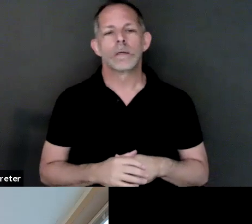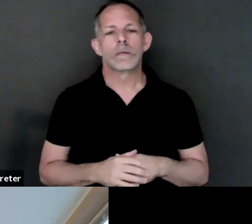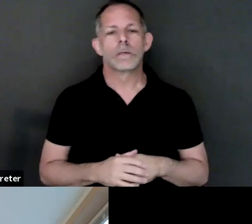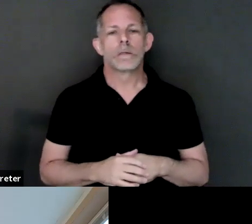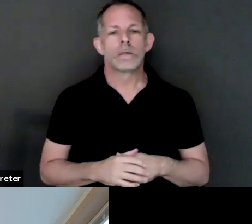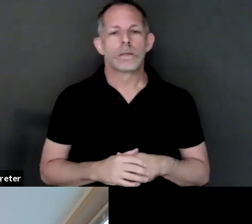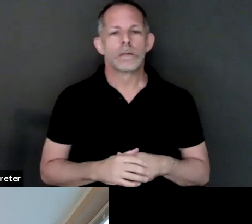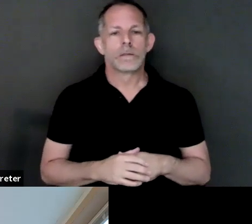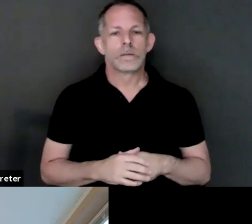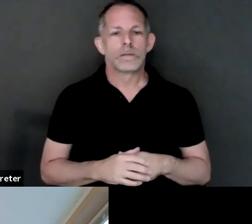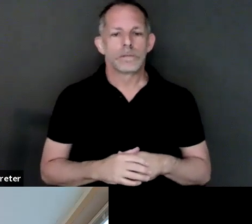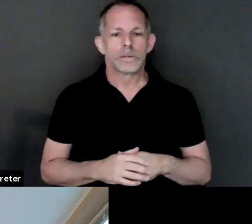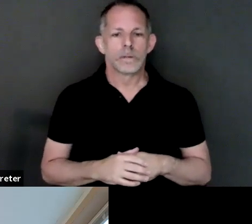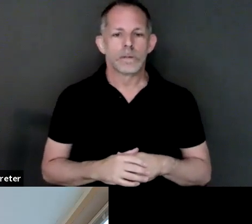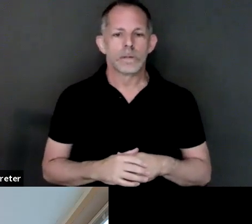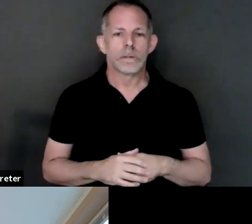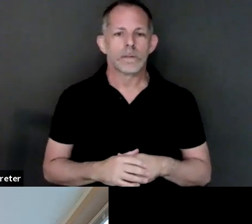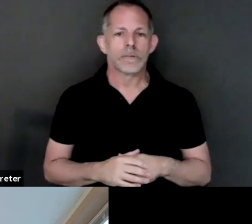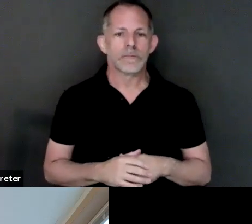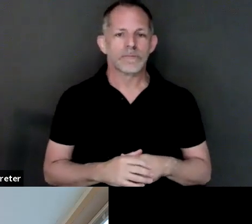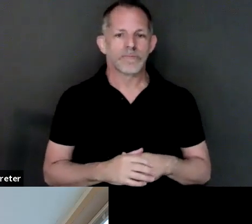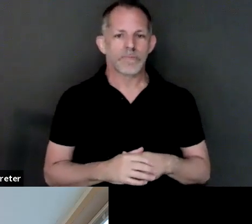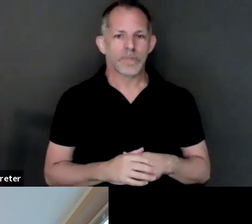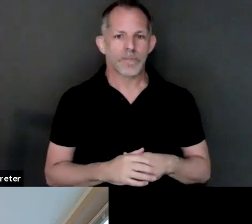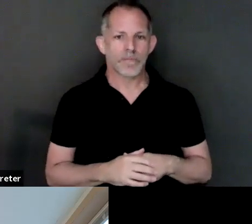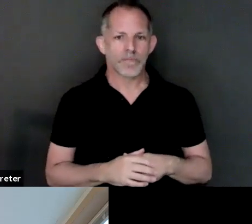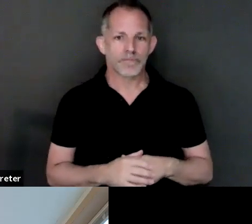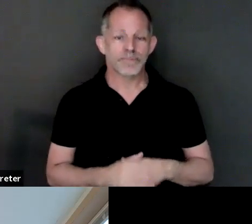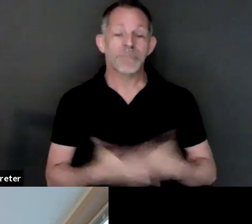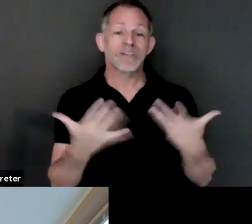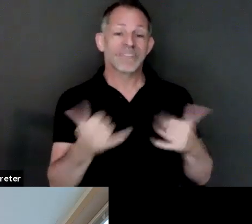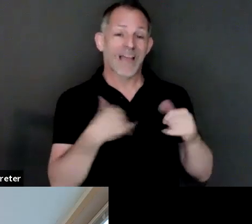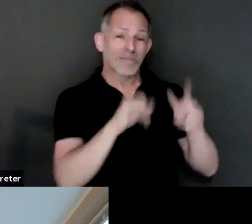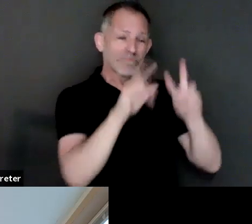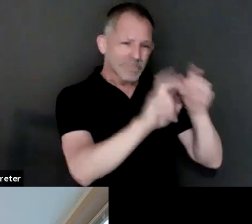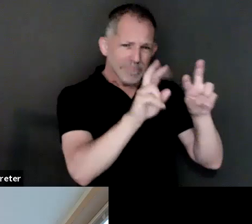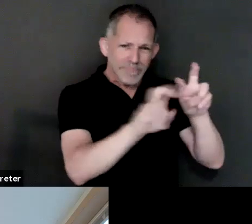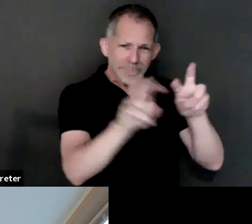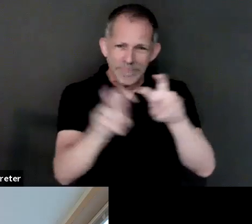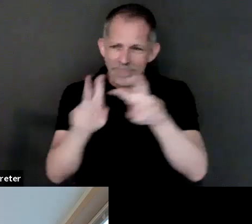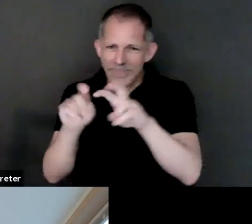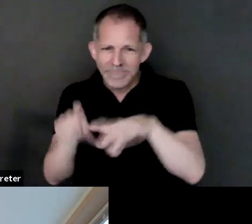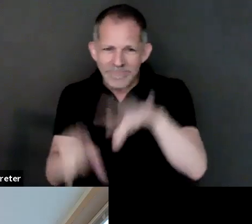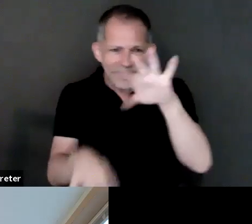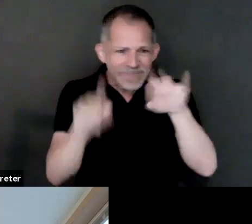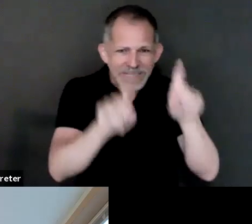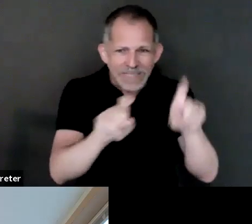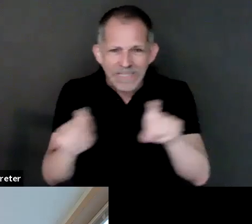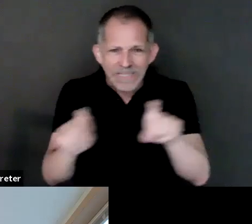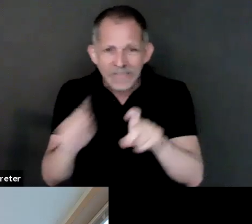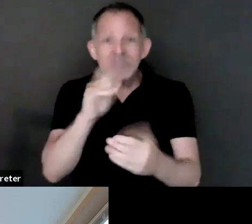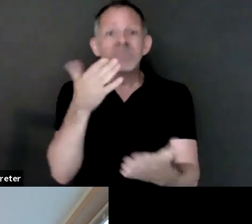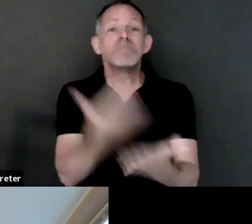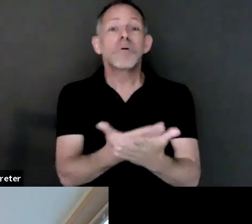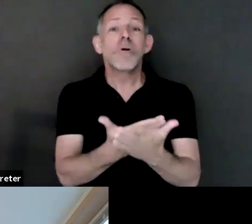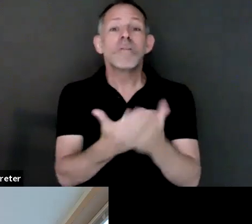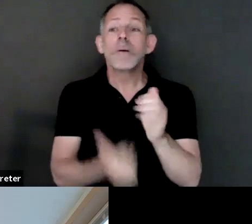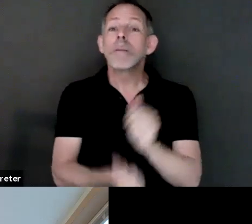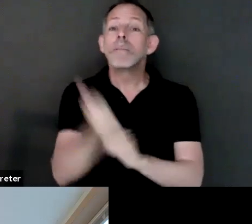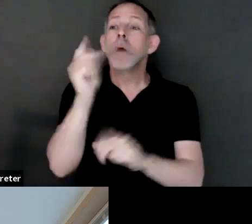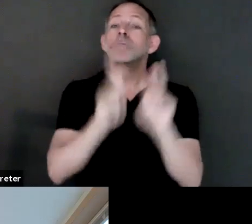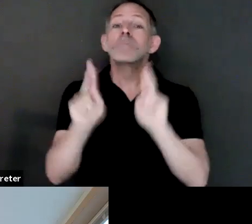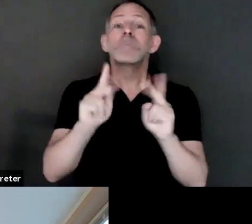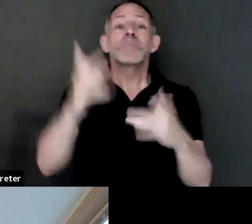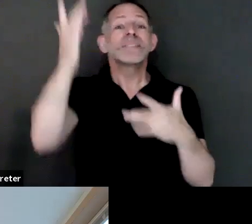hundreds of cases associated with a music gathering in Grant County called the Watershed Music Festival that occurred at the end